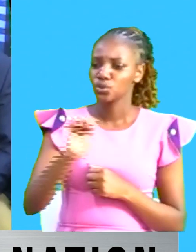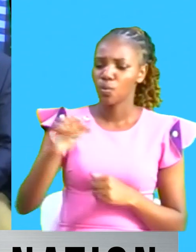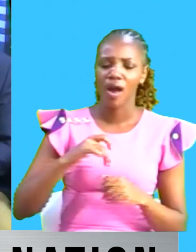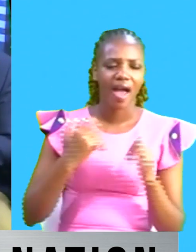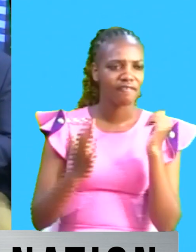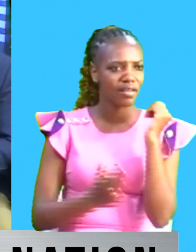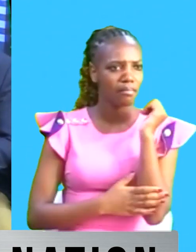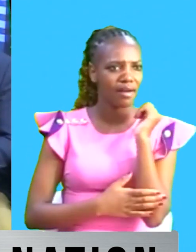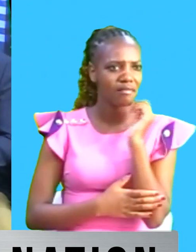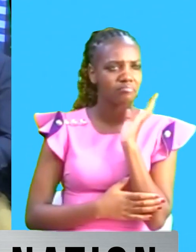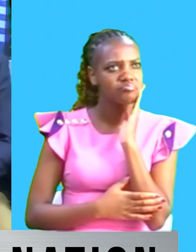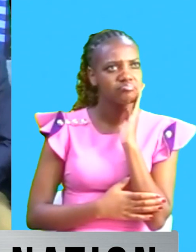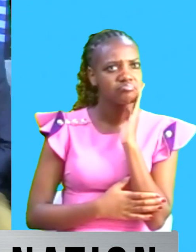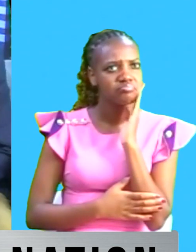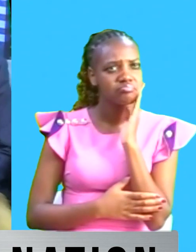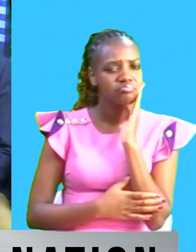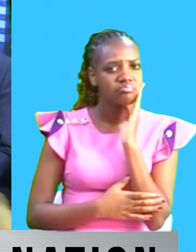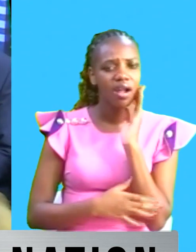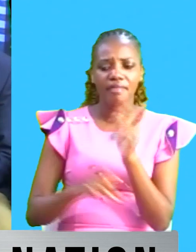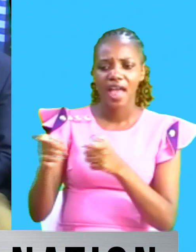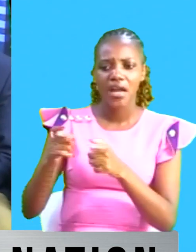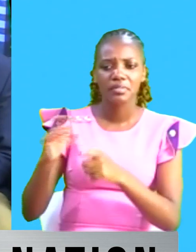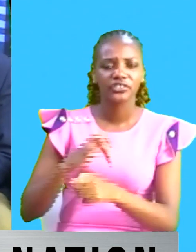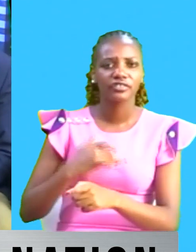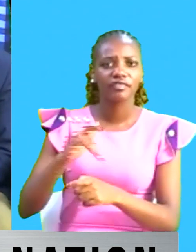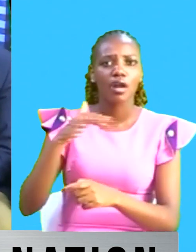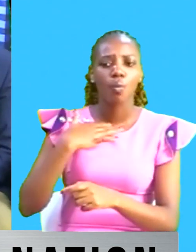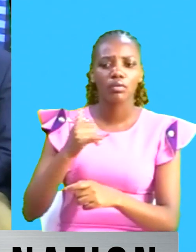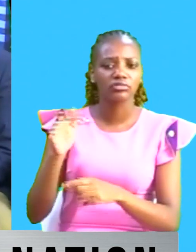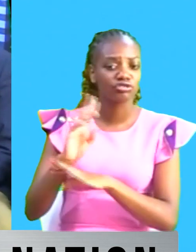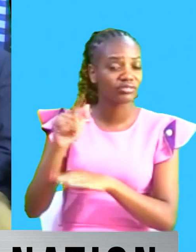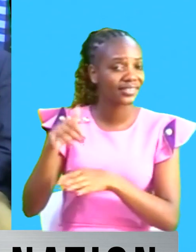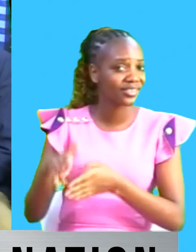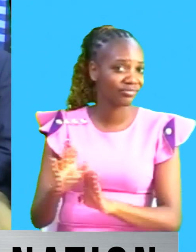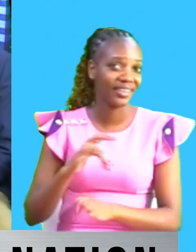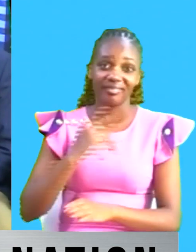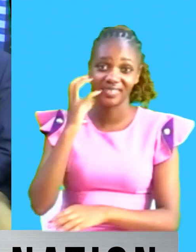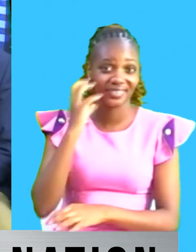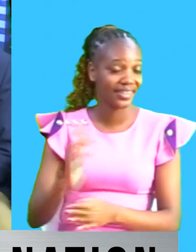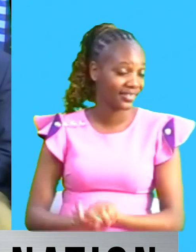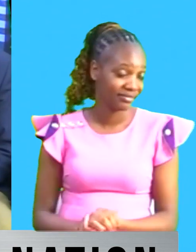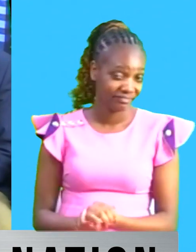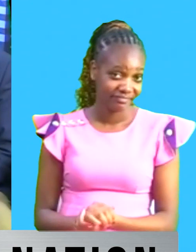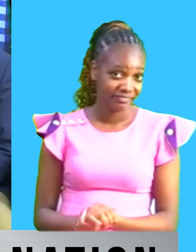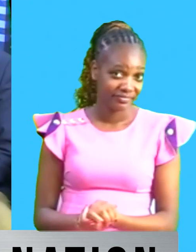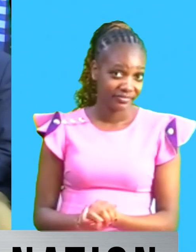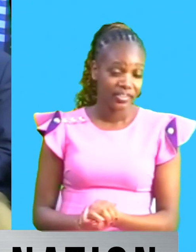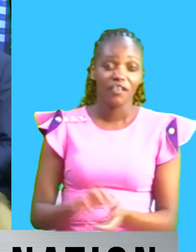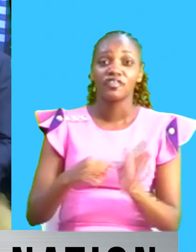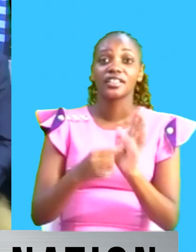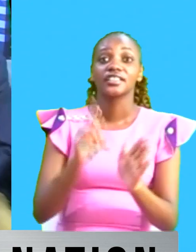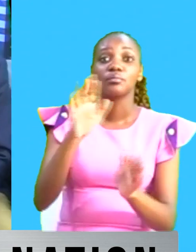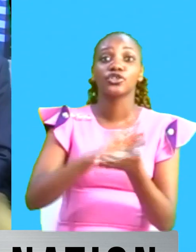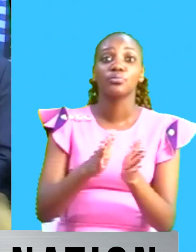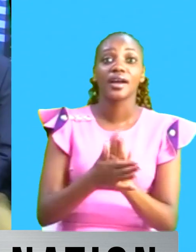the administration feels that it wants to take this fight. Jonah, this is like saying that you become a pig and go into